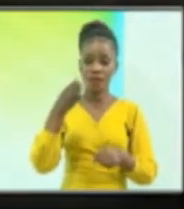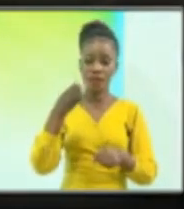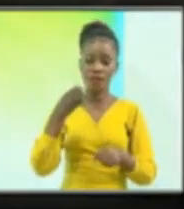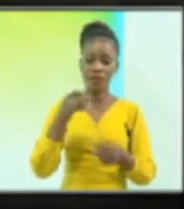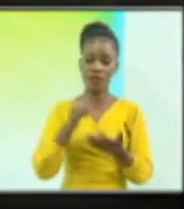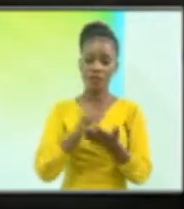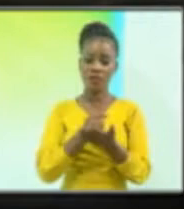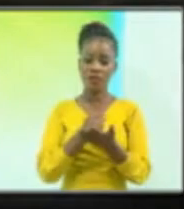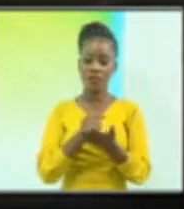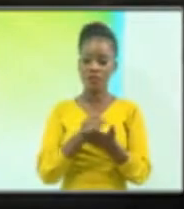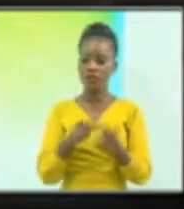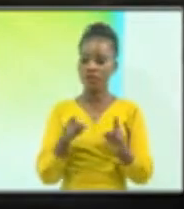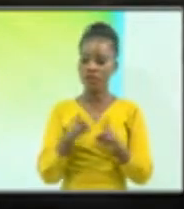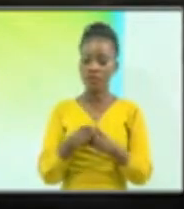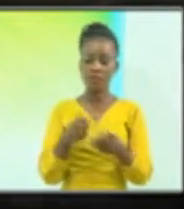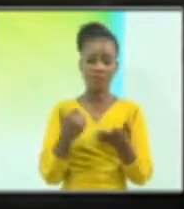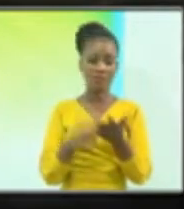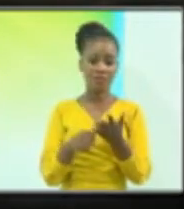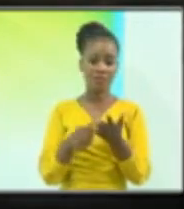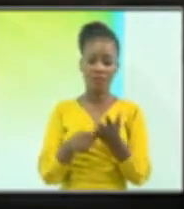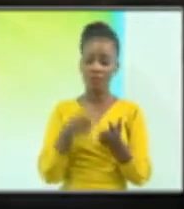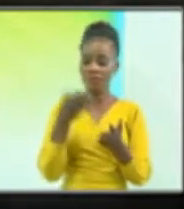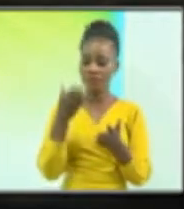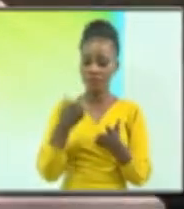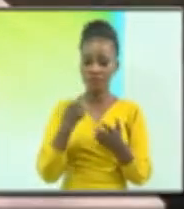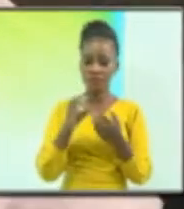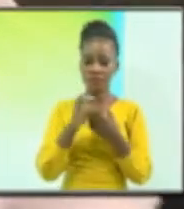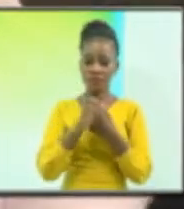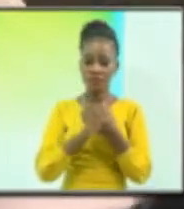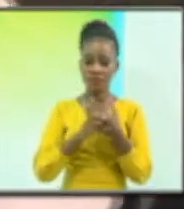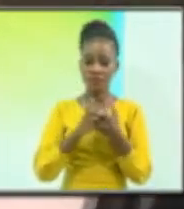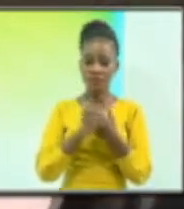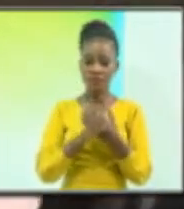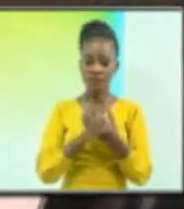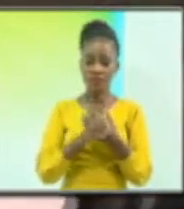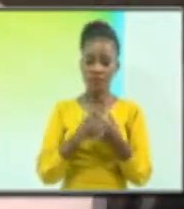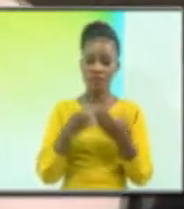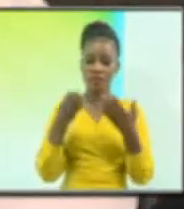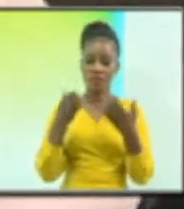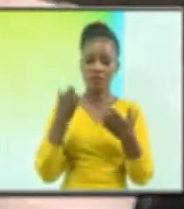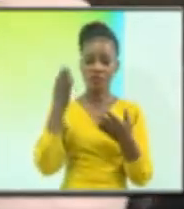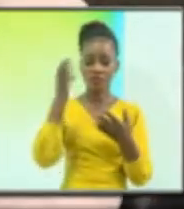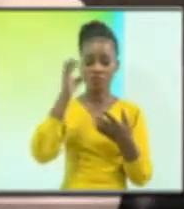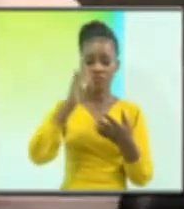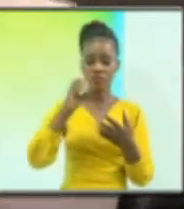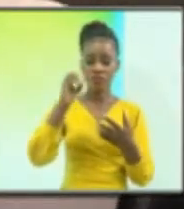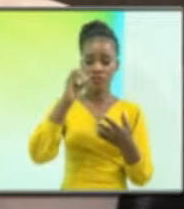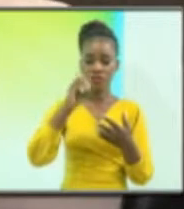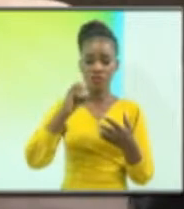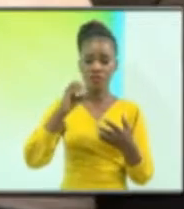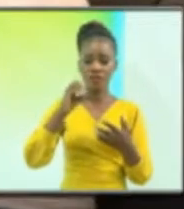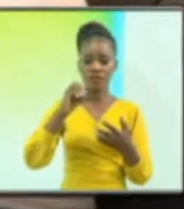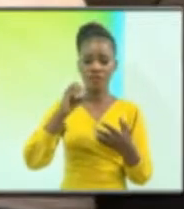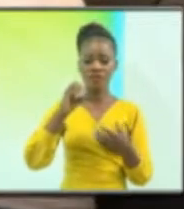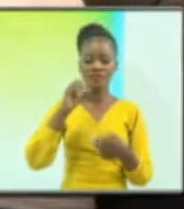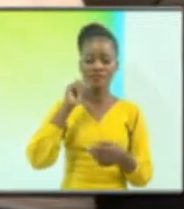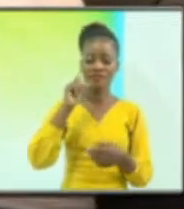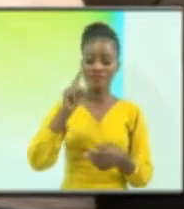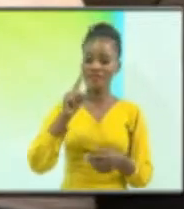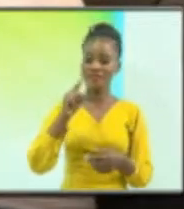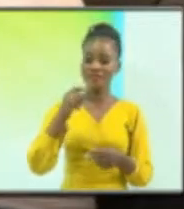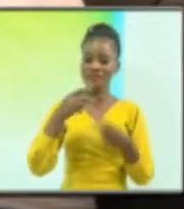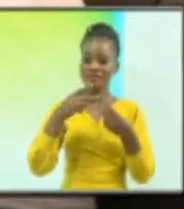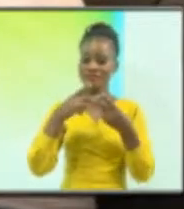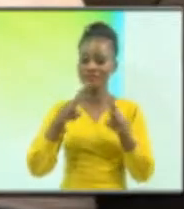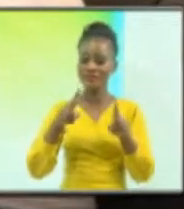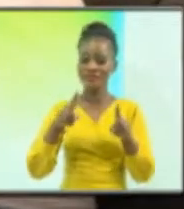matters without having to board a plane to come to Uganda. Is this a good office? This office is very difficult.